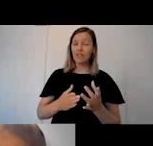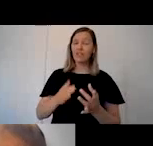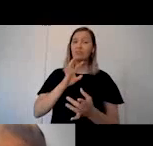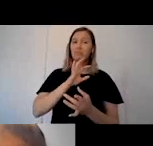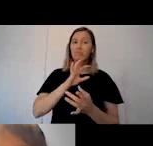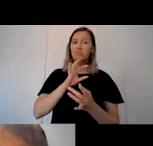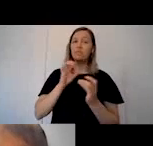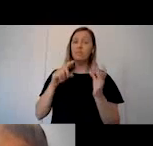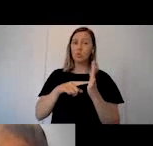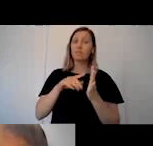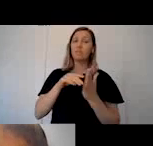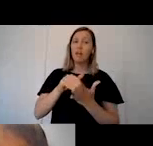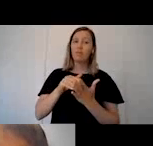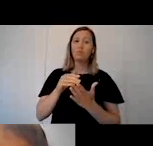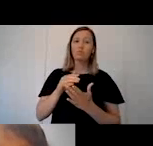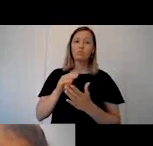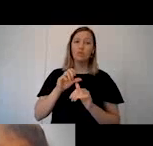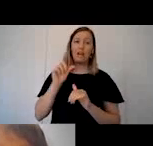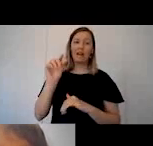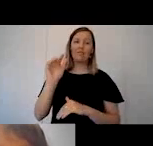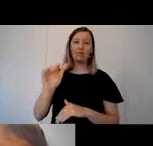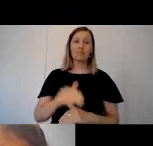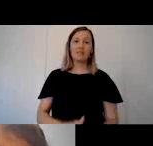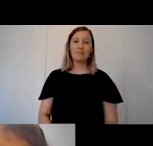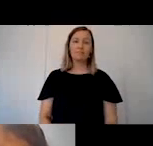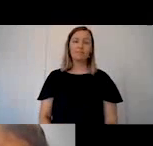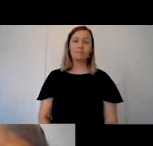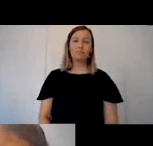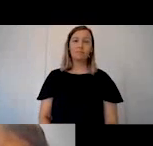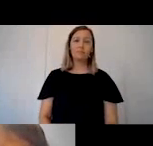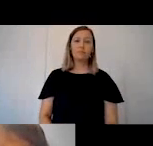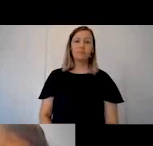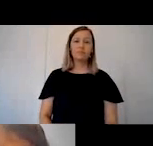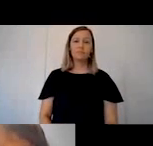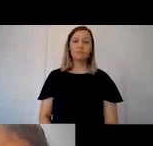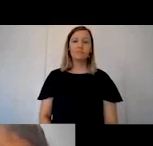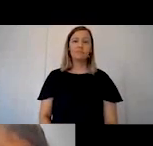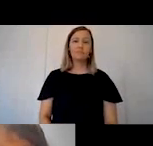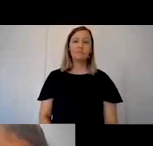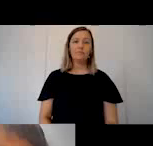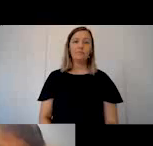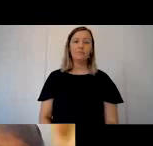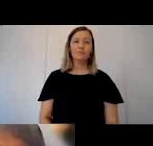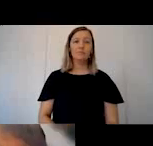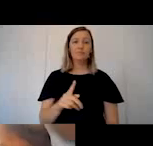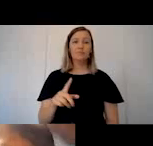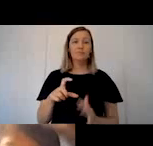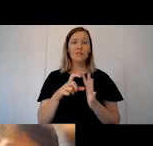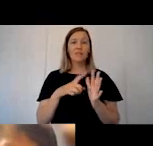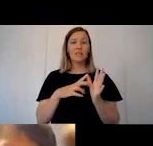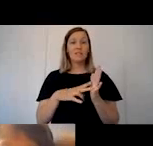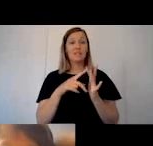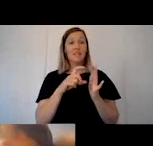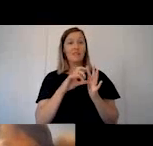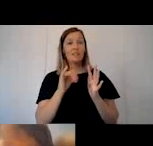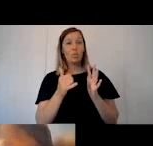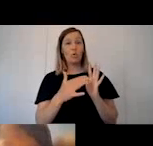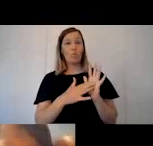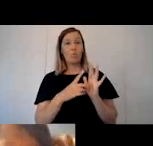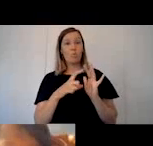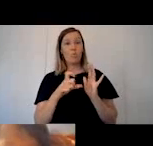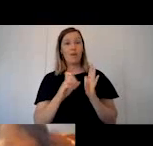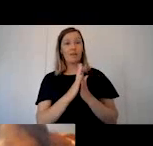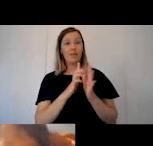you afterwards. Brilliant, thank you. And David or Michael, who would like to go first?